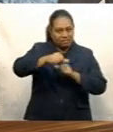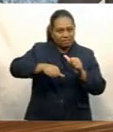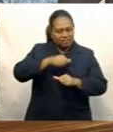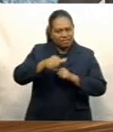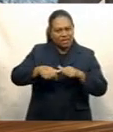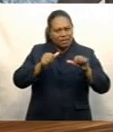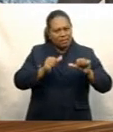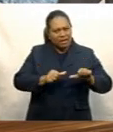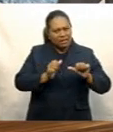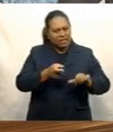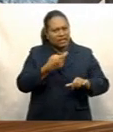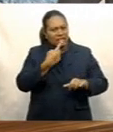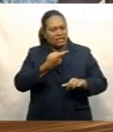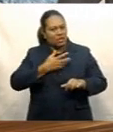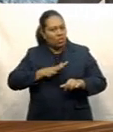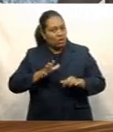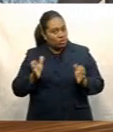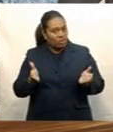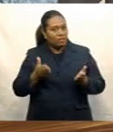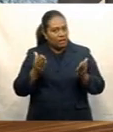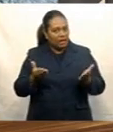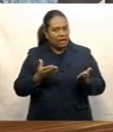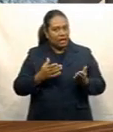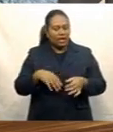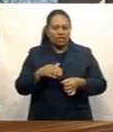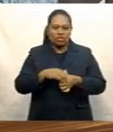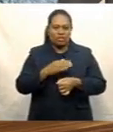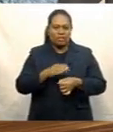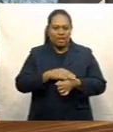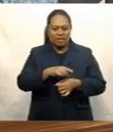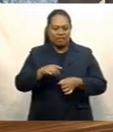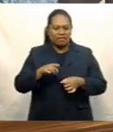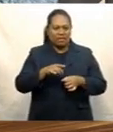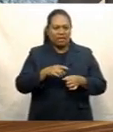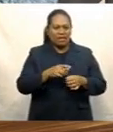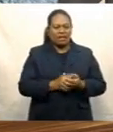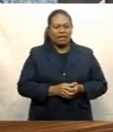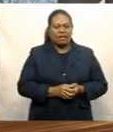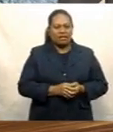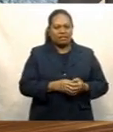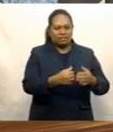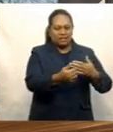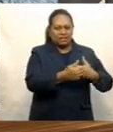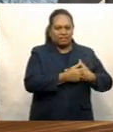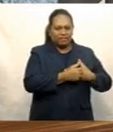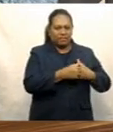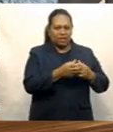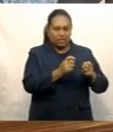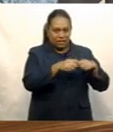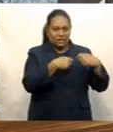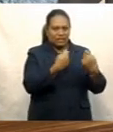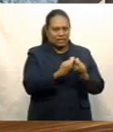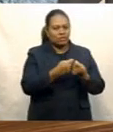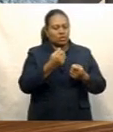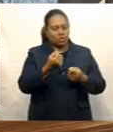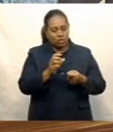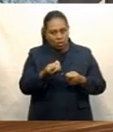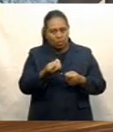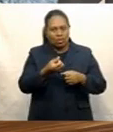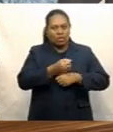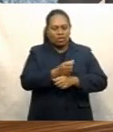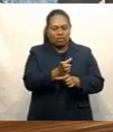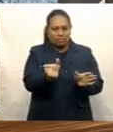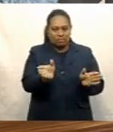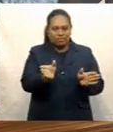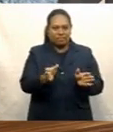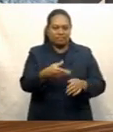Patel says they want to play their part in safeguarding the nation from COVID-19, and vaccination will be compulsory for players to return